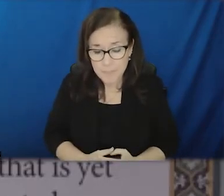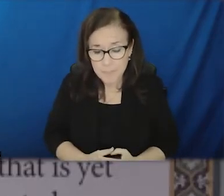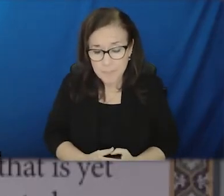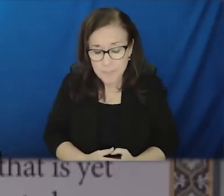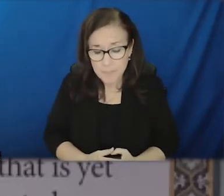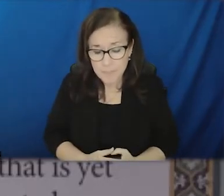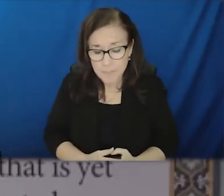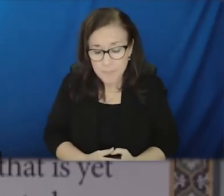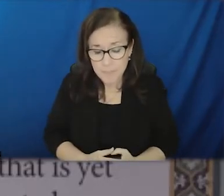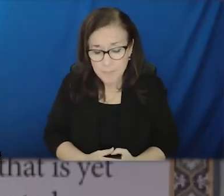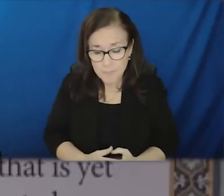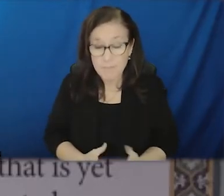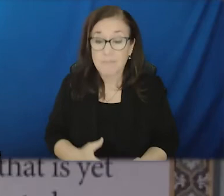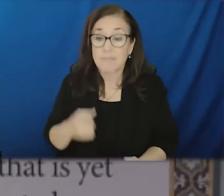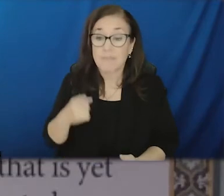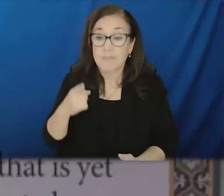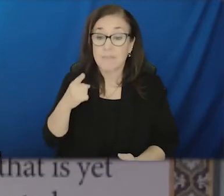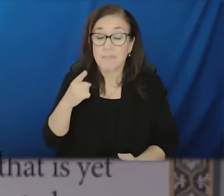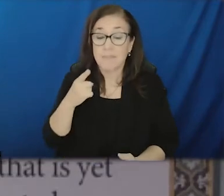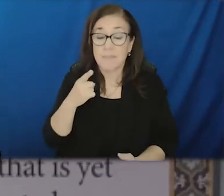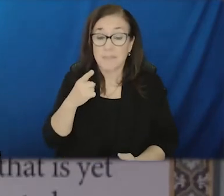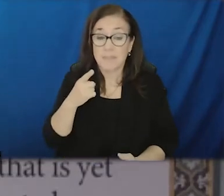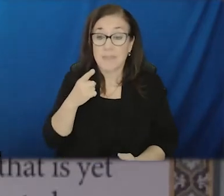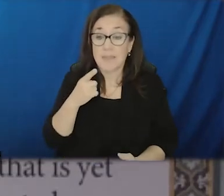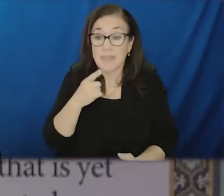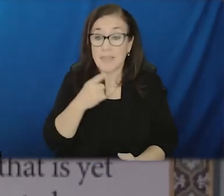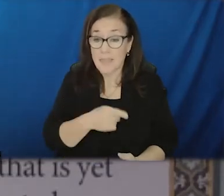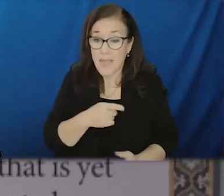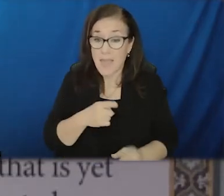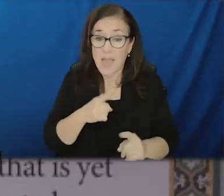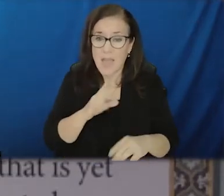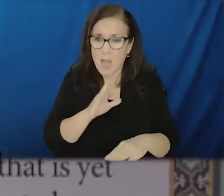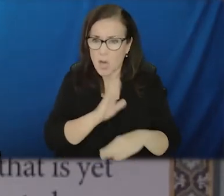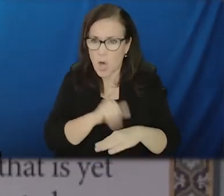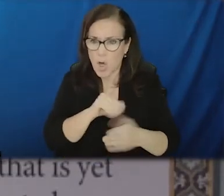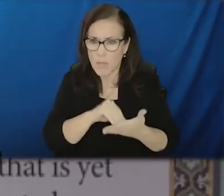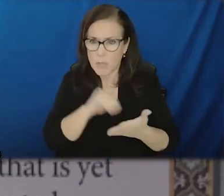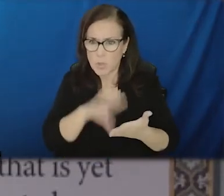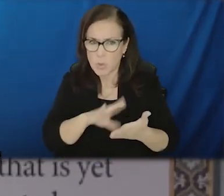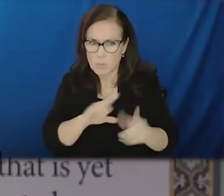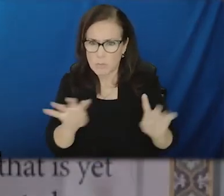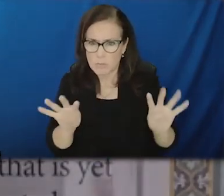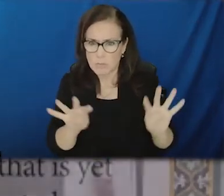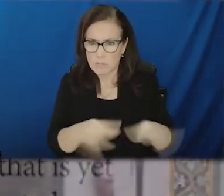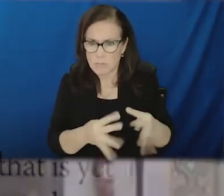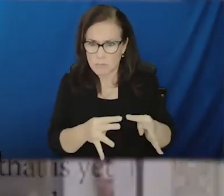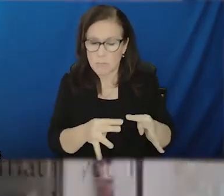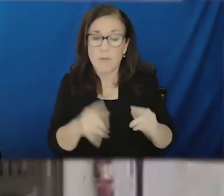dress code was enforced in the name of gang attire, when really it was not gang attire, it was